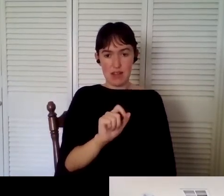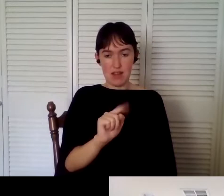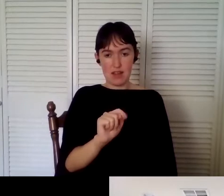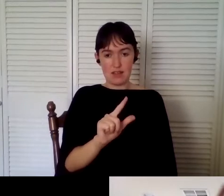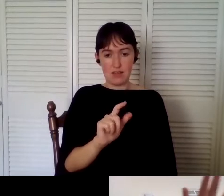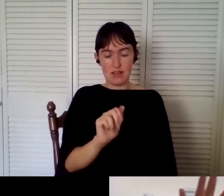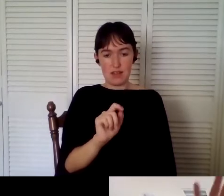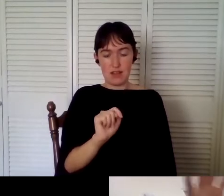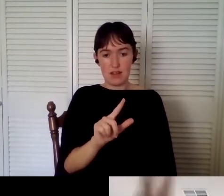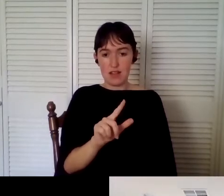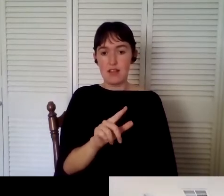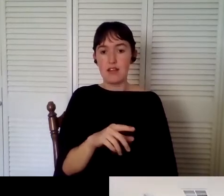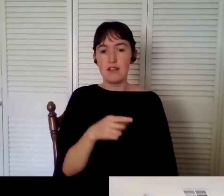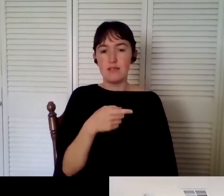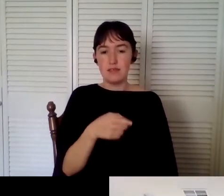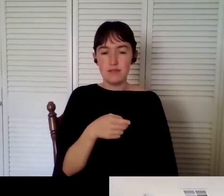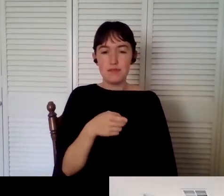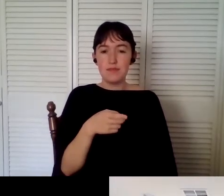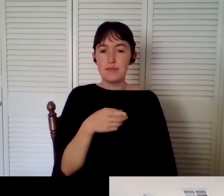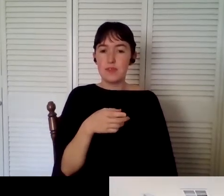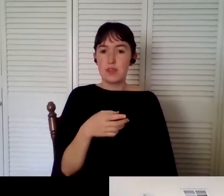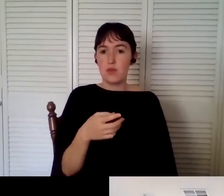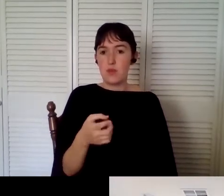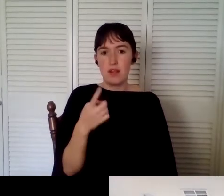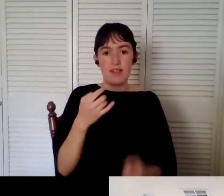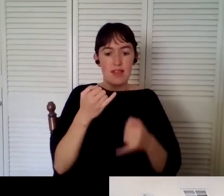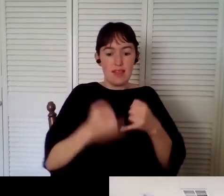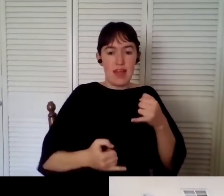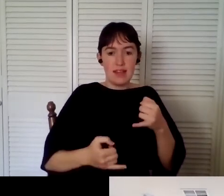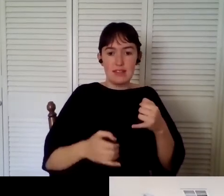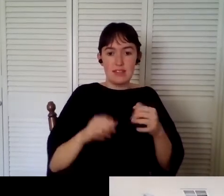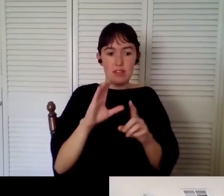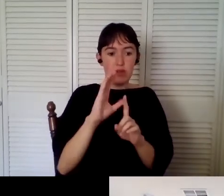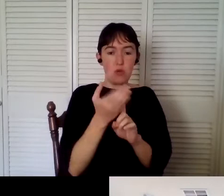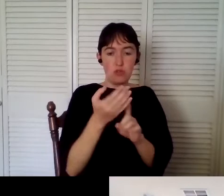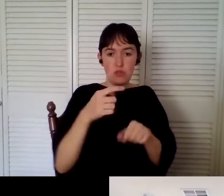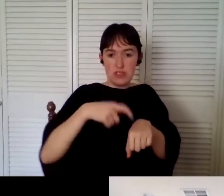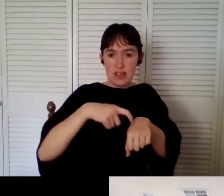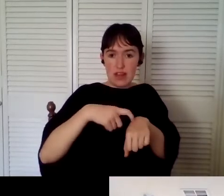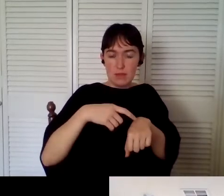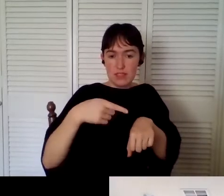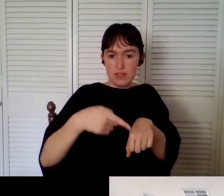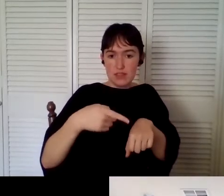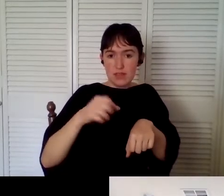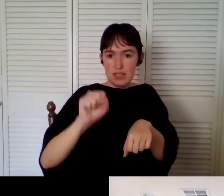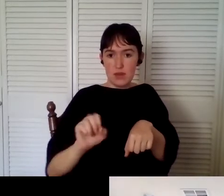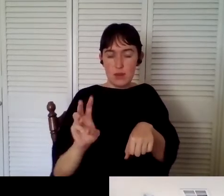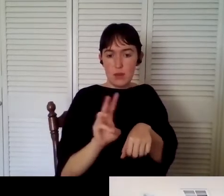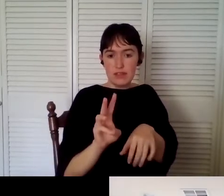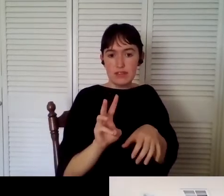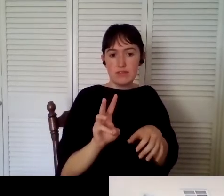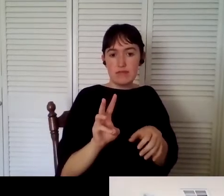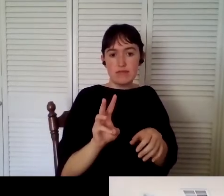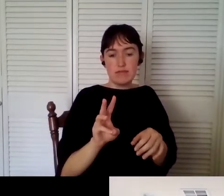one of the last cultural horizons of hunter-gatherer groups in the American Southwest. Mhm. And after the basket maker period, they moves